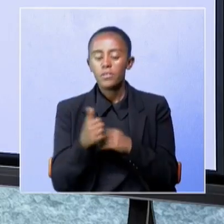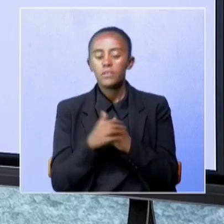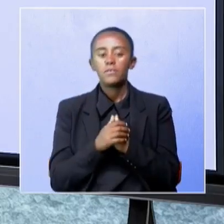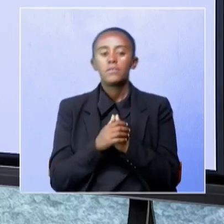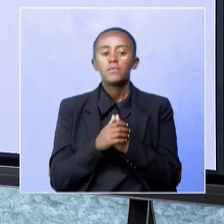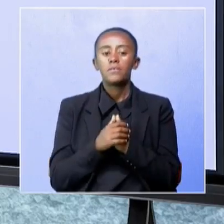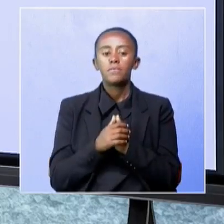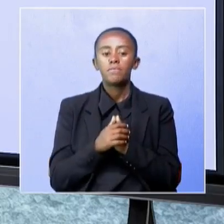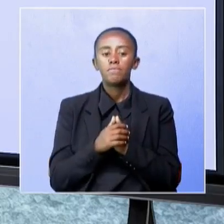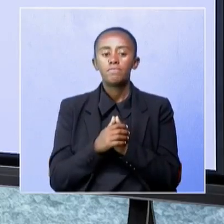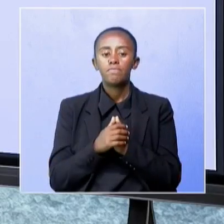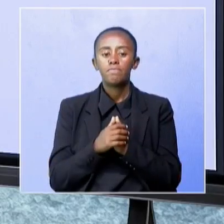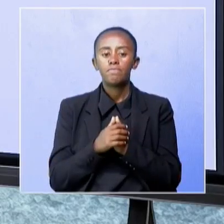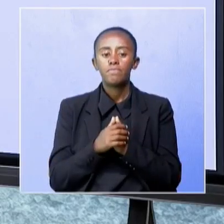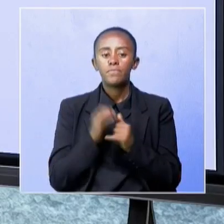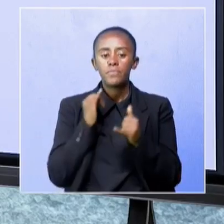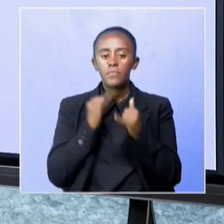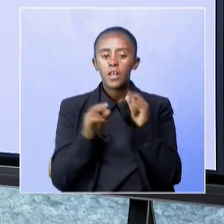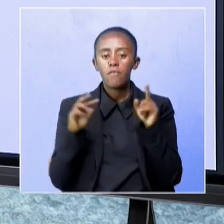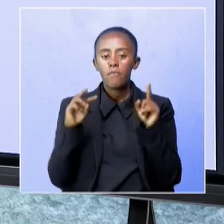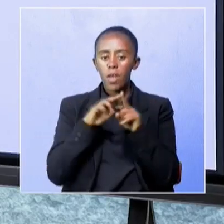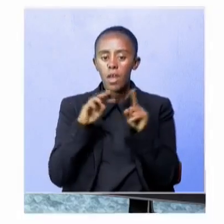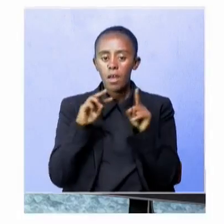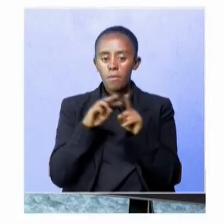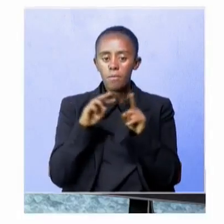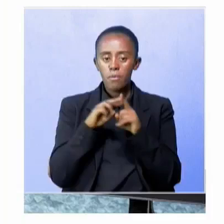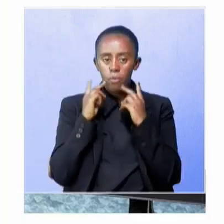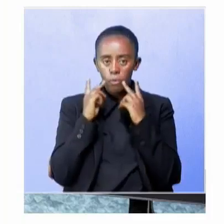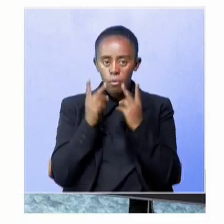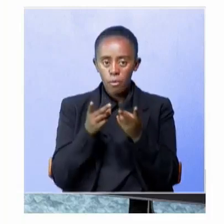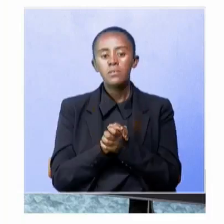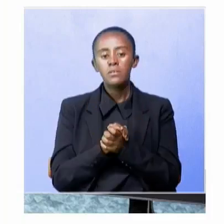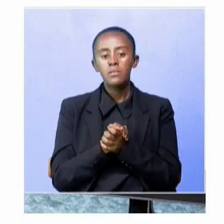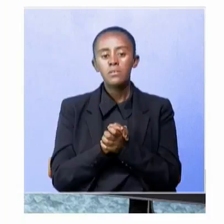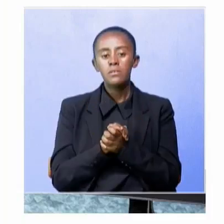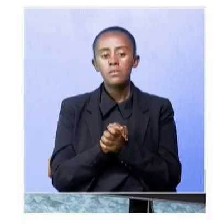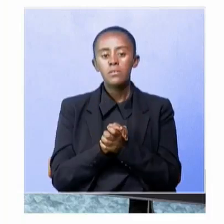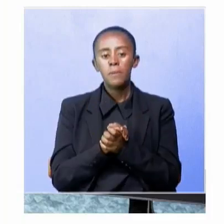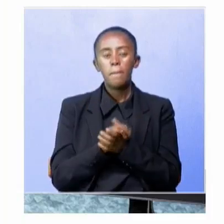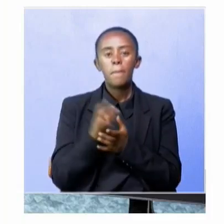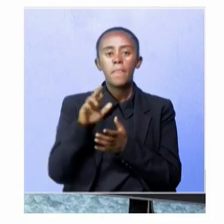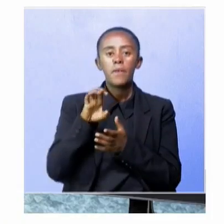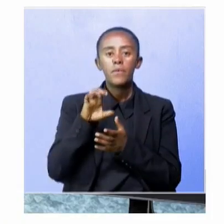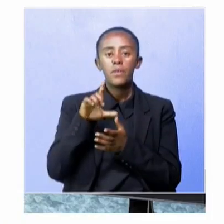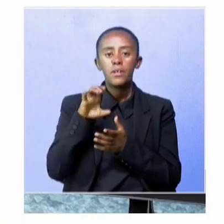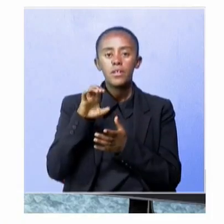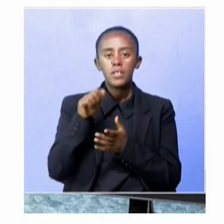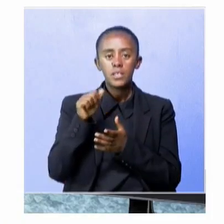what about the last vocabulary that we're going to see today is release.